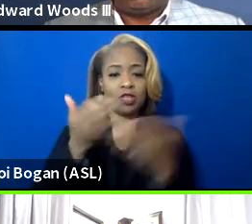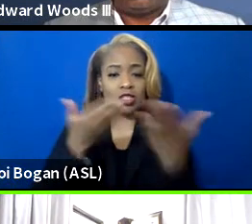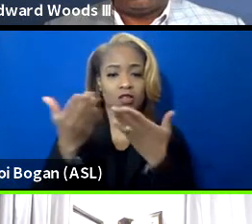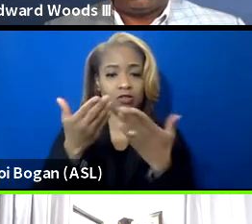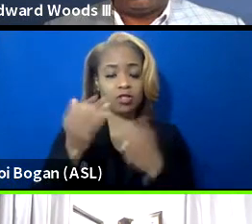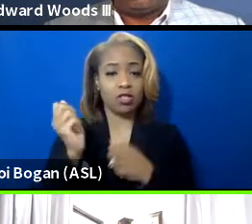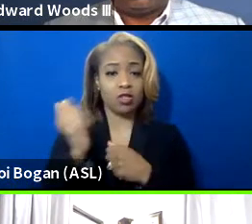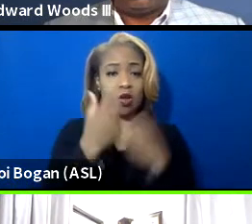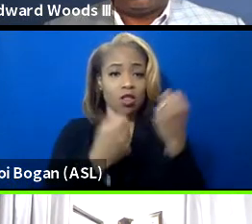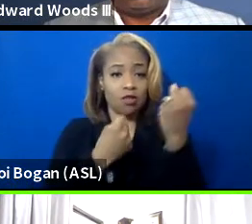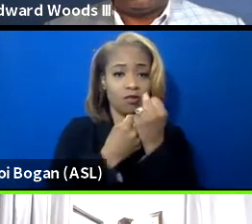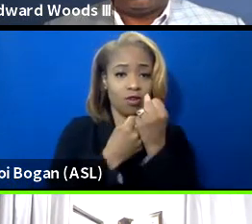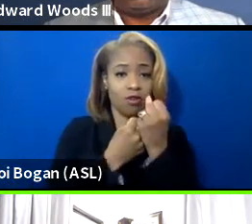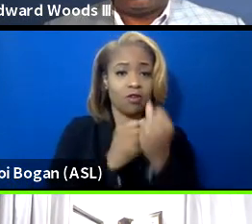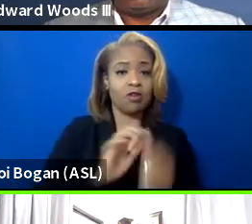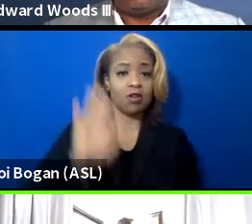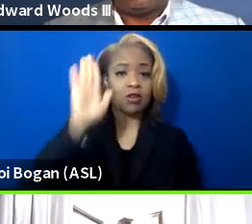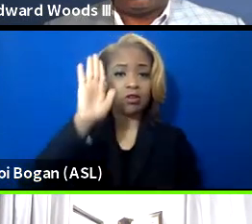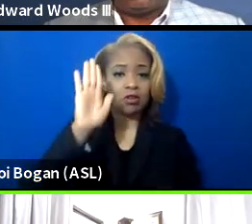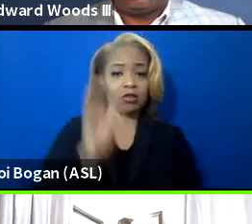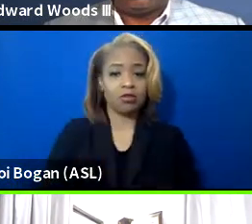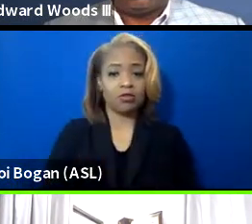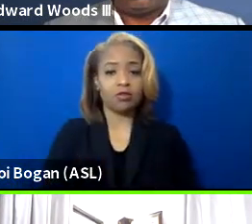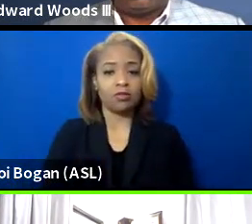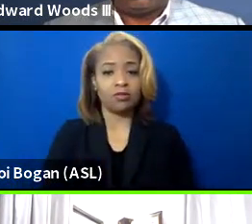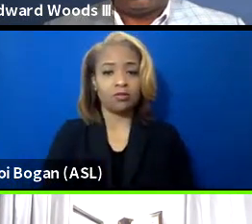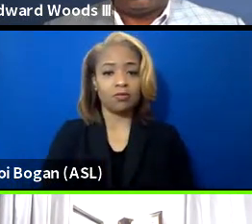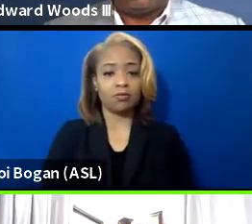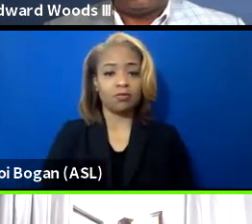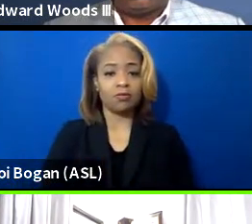in favor signify with a raised hand.